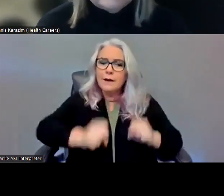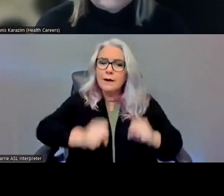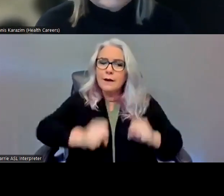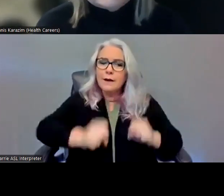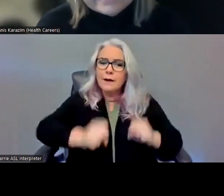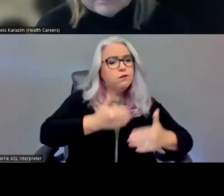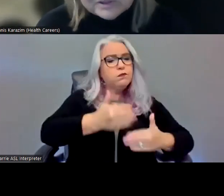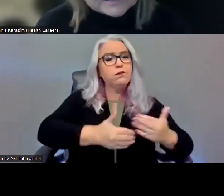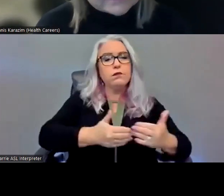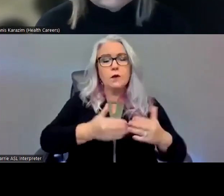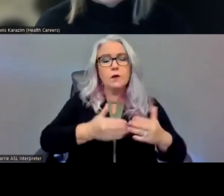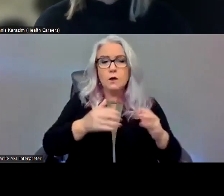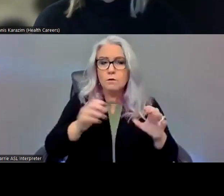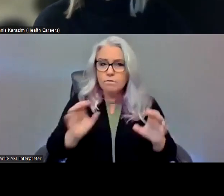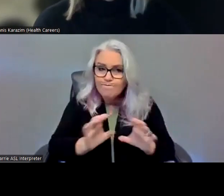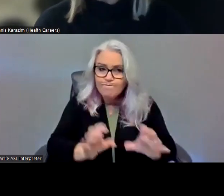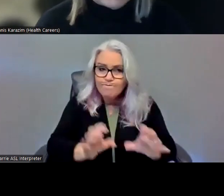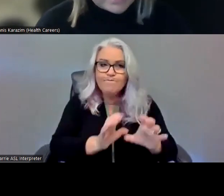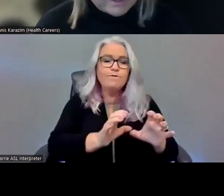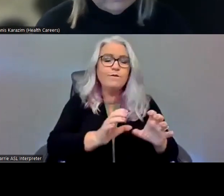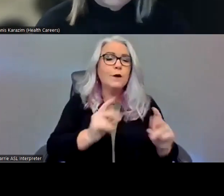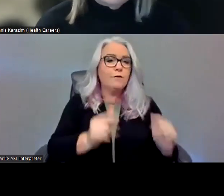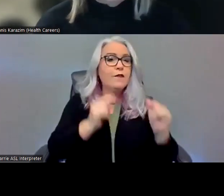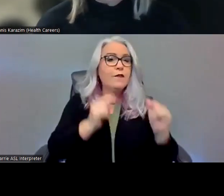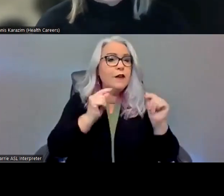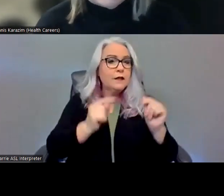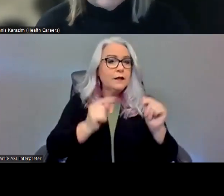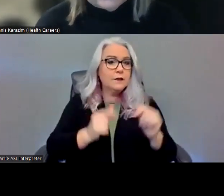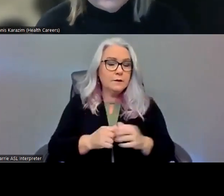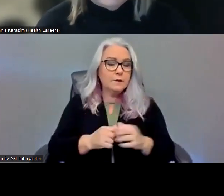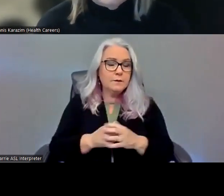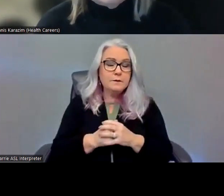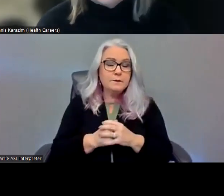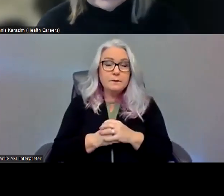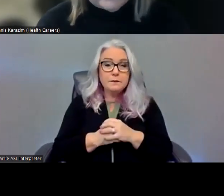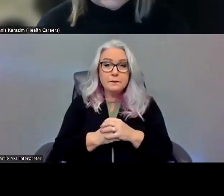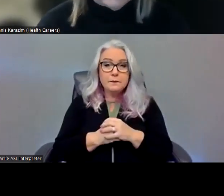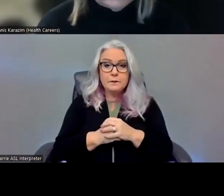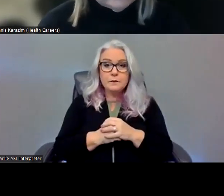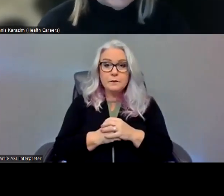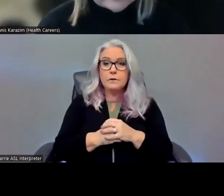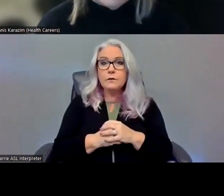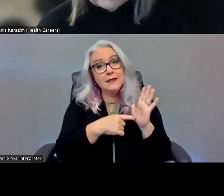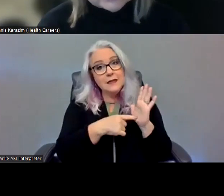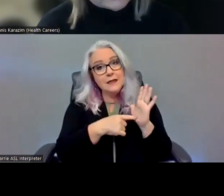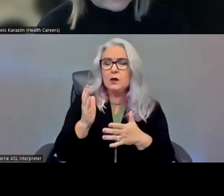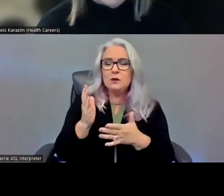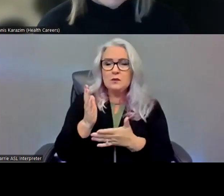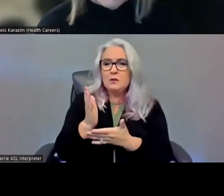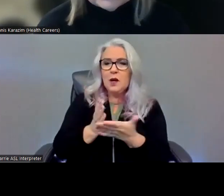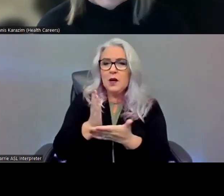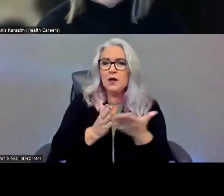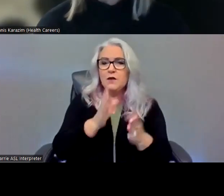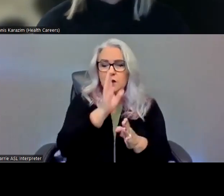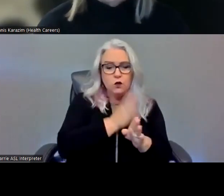situations. Examples, and this is a small sampling of direct patient care jobs. Of course,